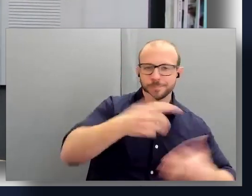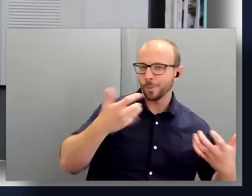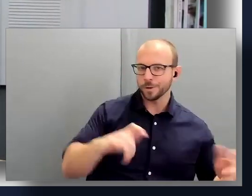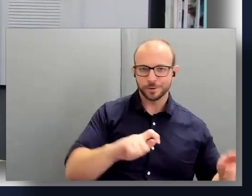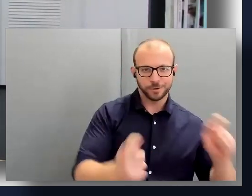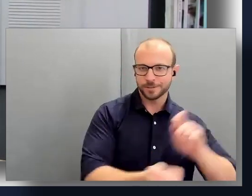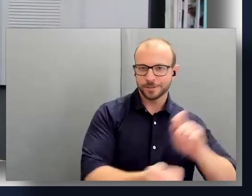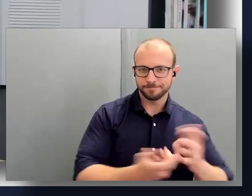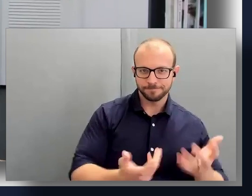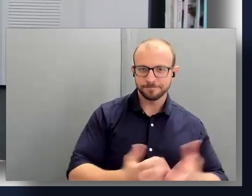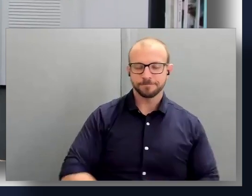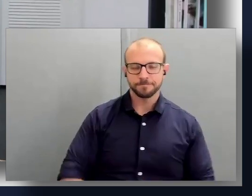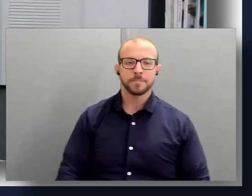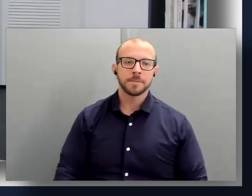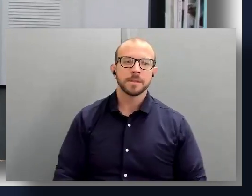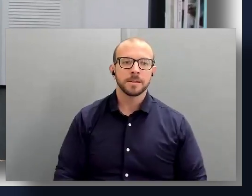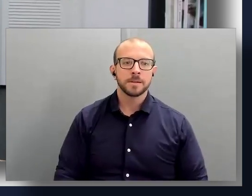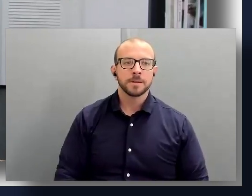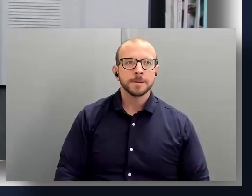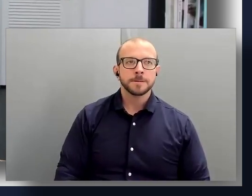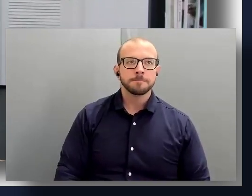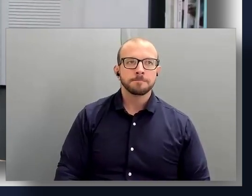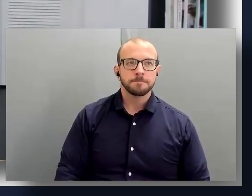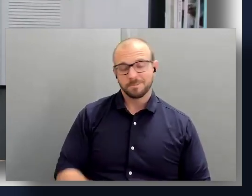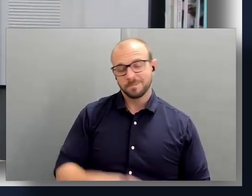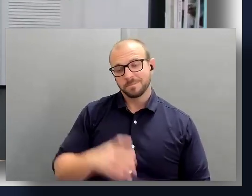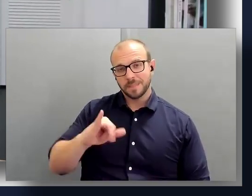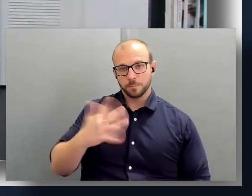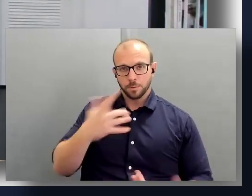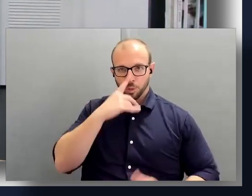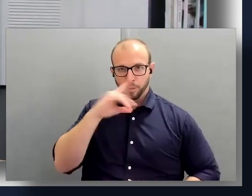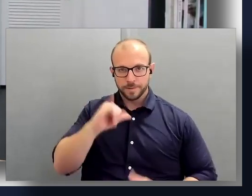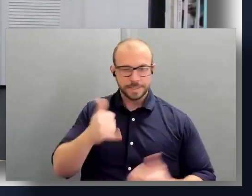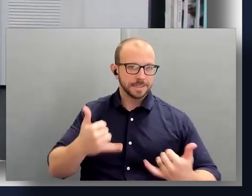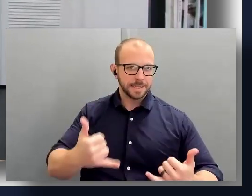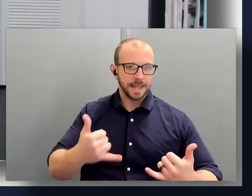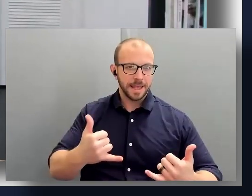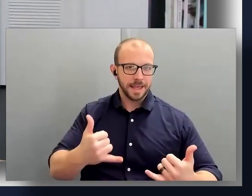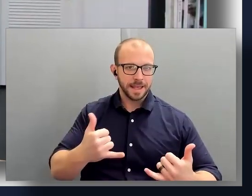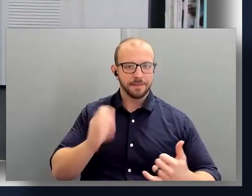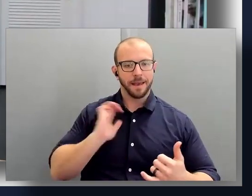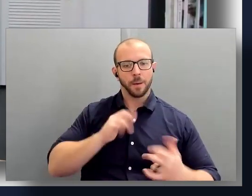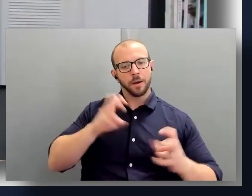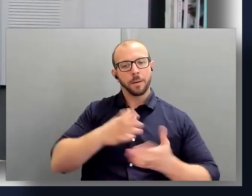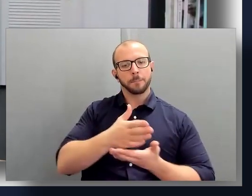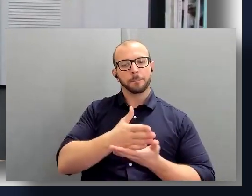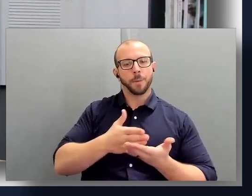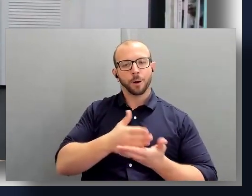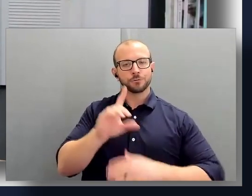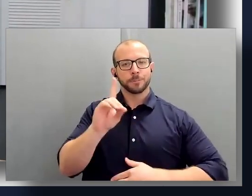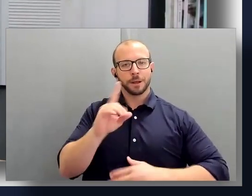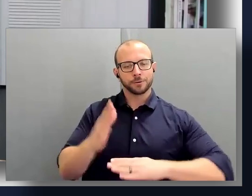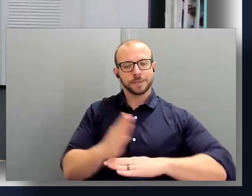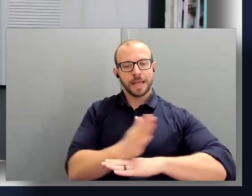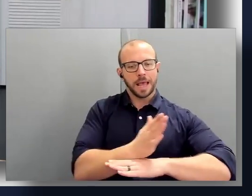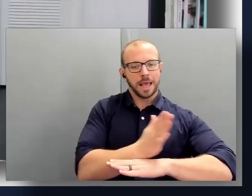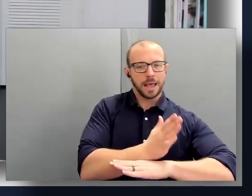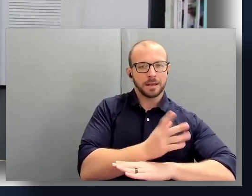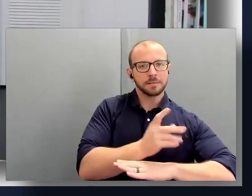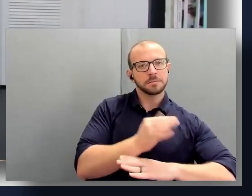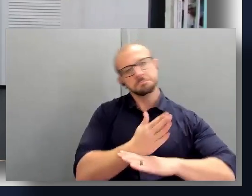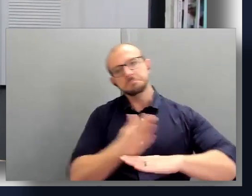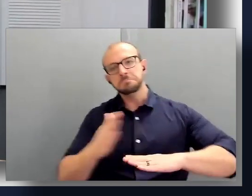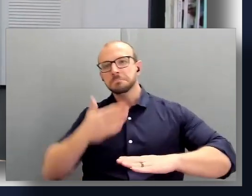don't want to see any of these changes made. So that's what's happening on the partial democracy, the